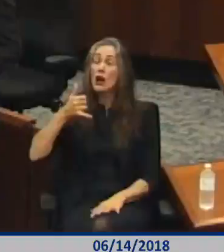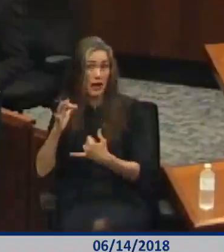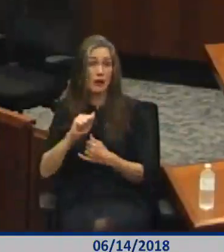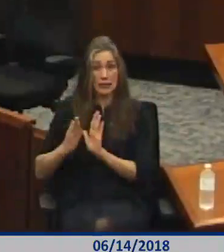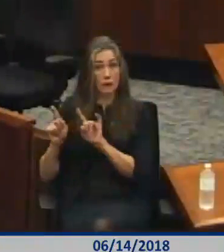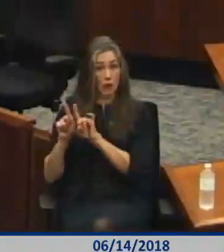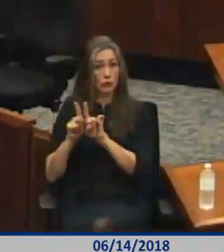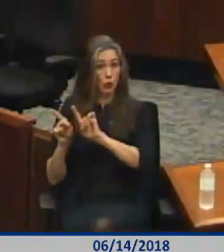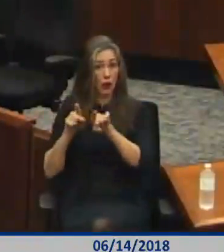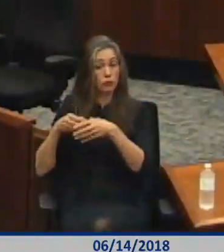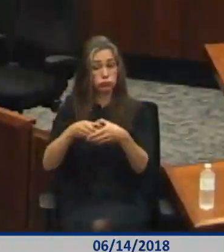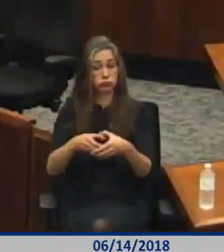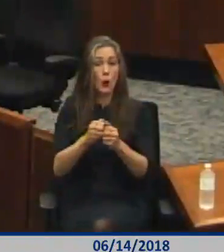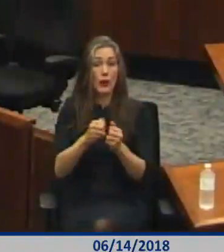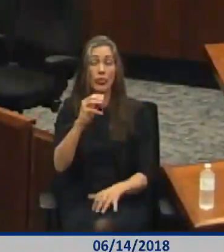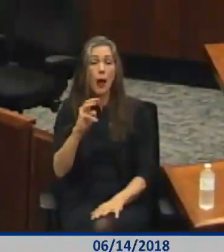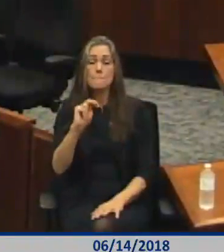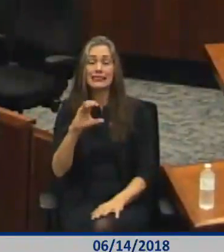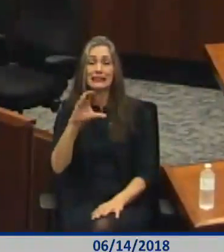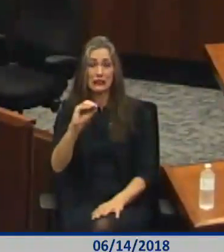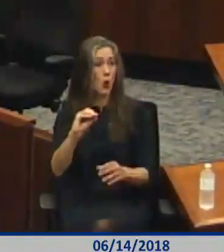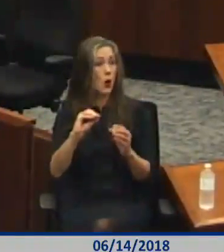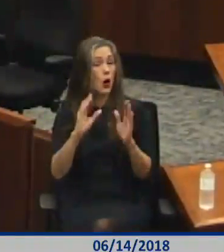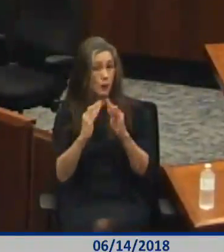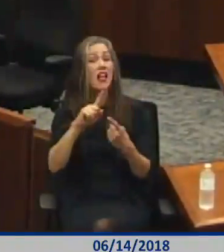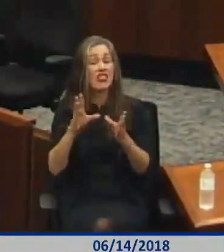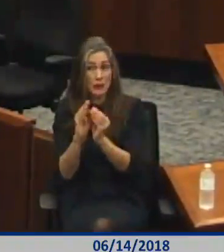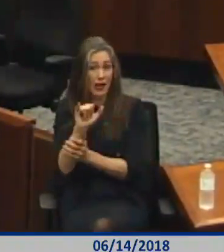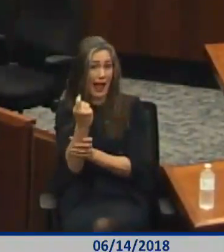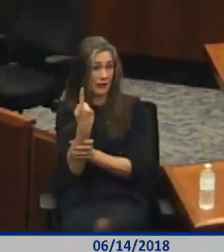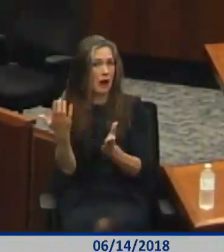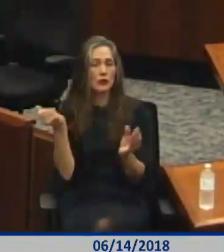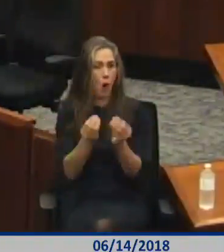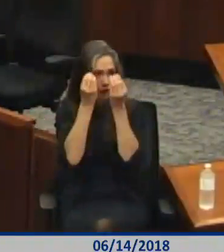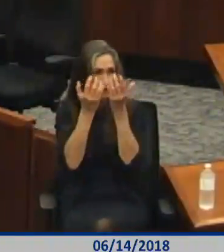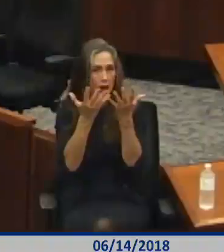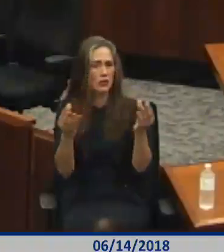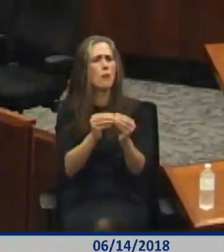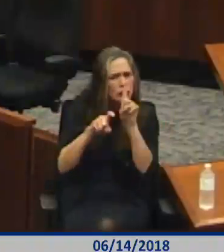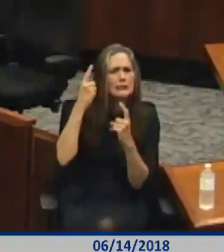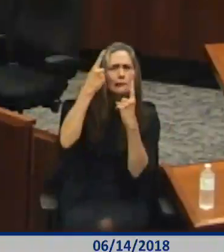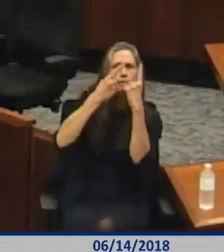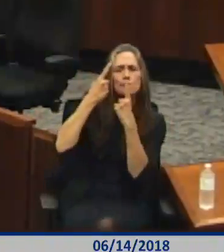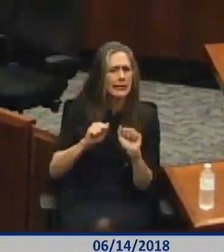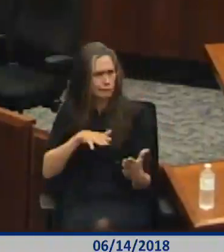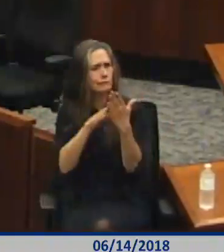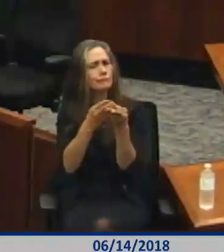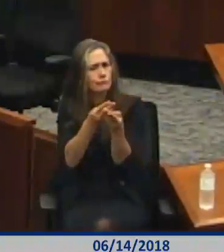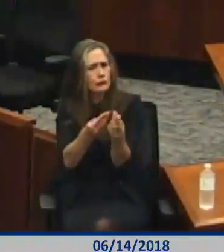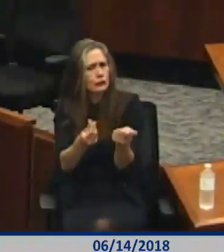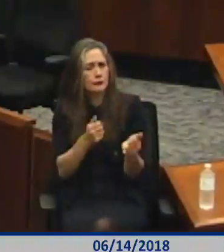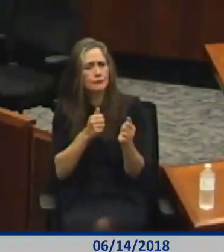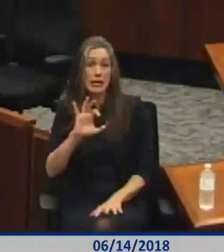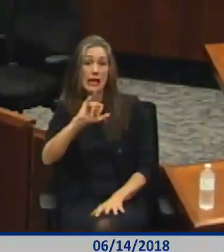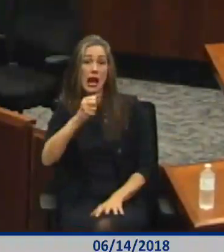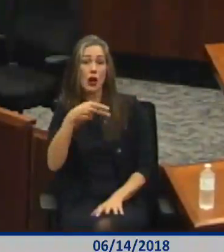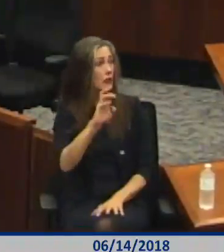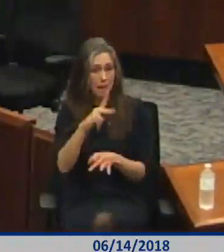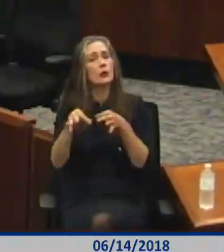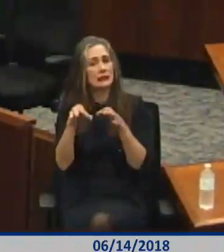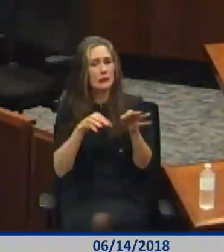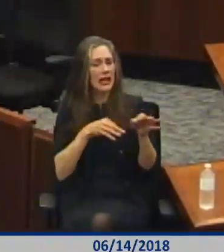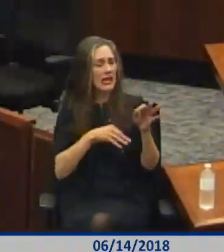you maybe not received. Are on the tonight. They're all in cooperation with Montecito Association, July 11th. That'll be another opportunity